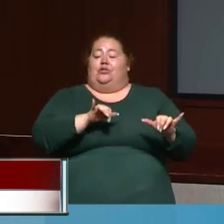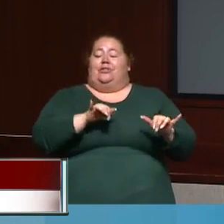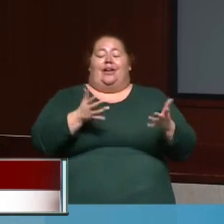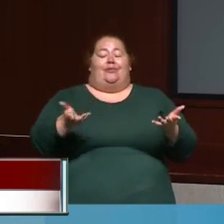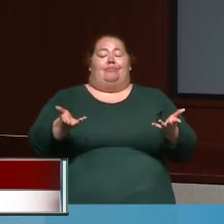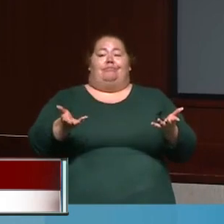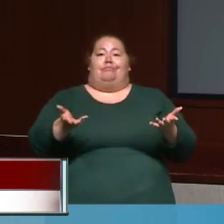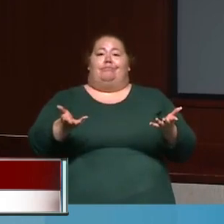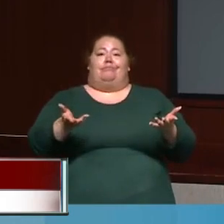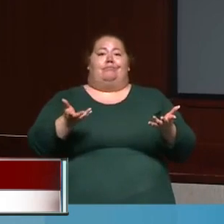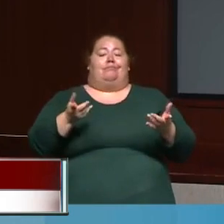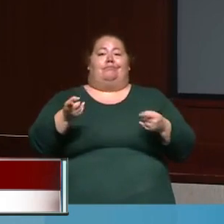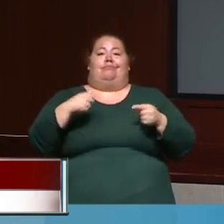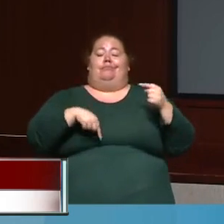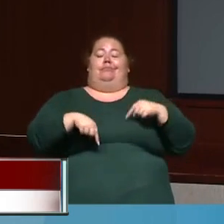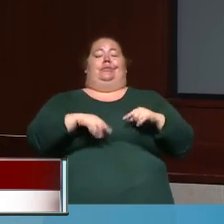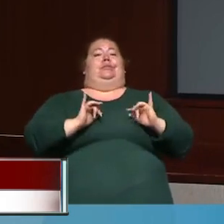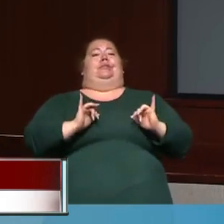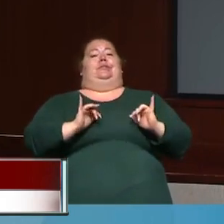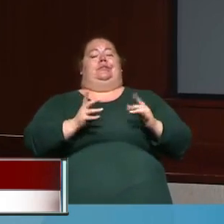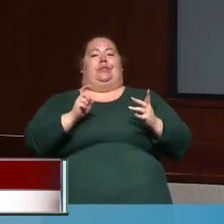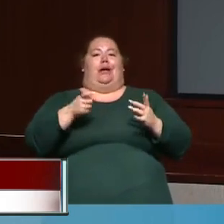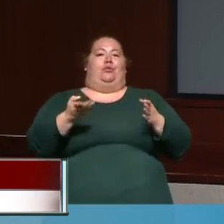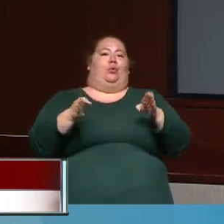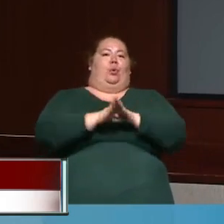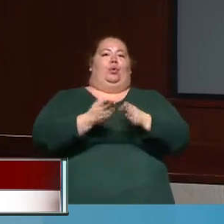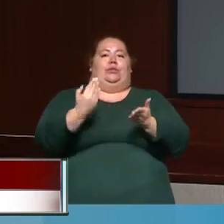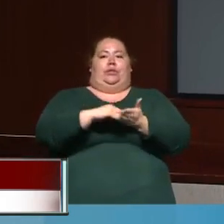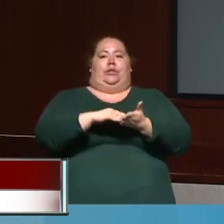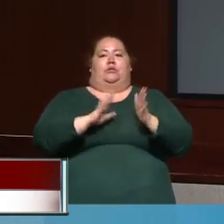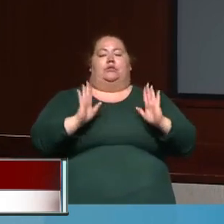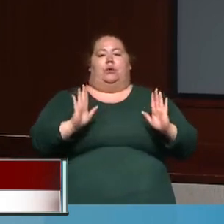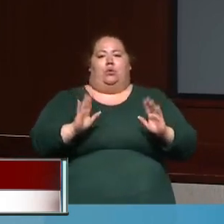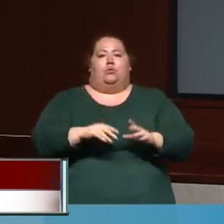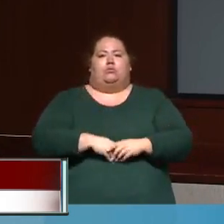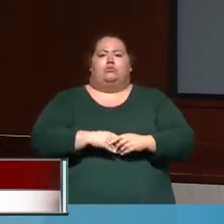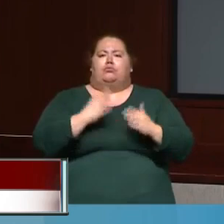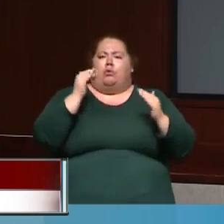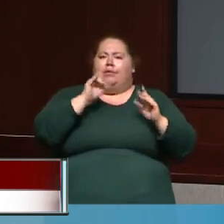in and telling us that we've got to move back. So I hope that answers your question.